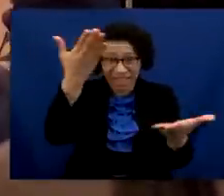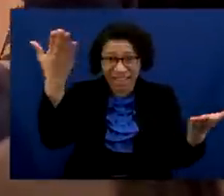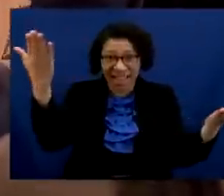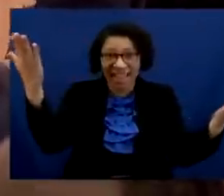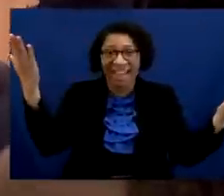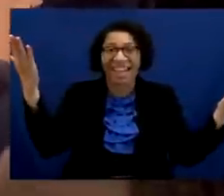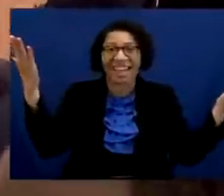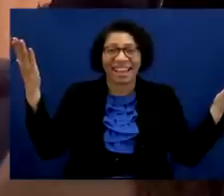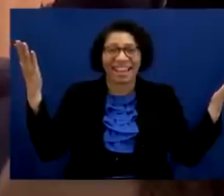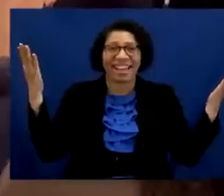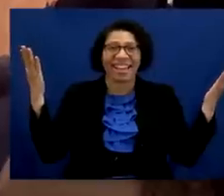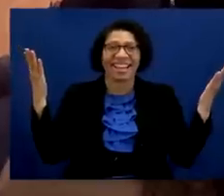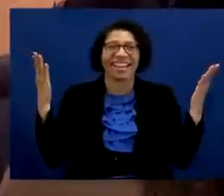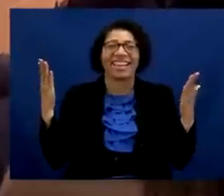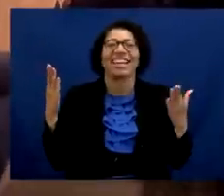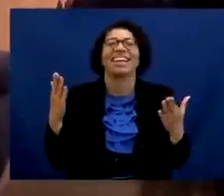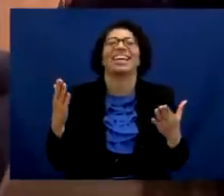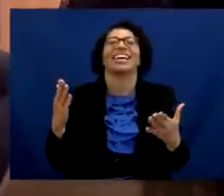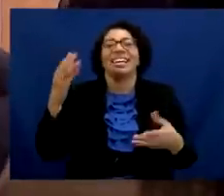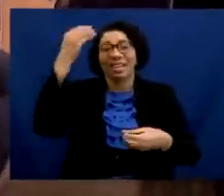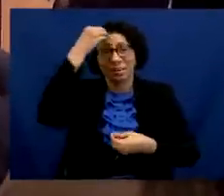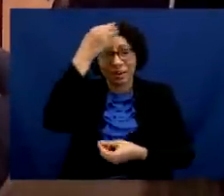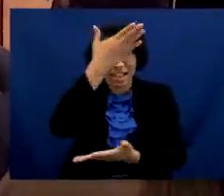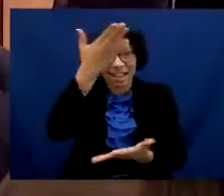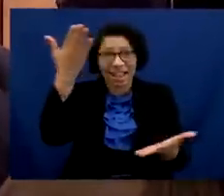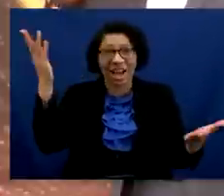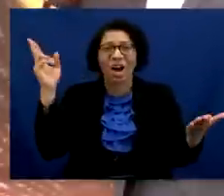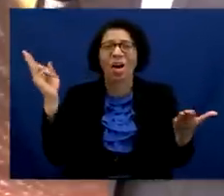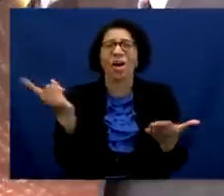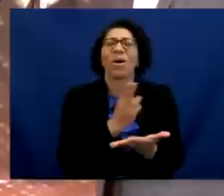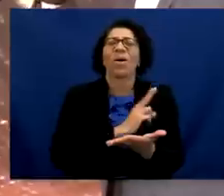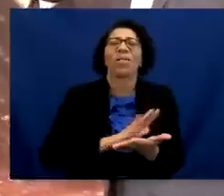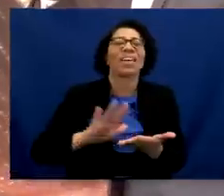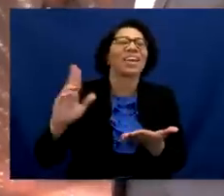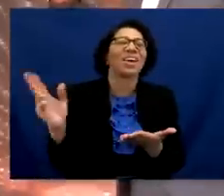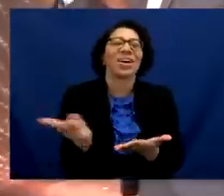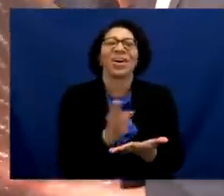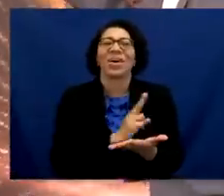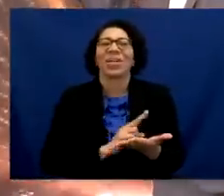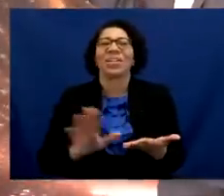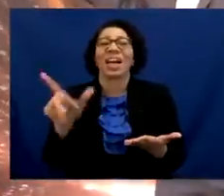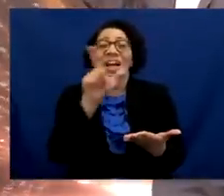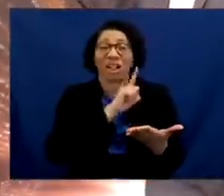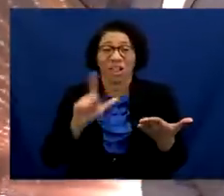proclaim, and they sing this right here. Holy is the Lord.